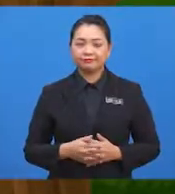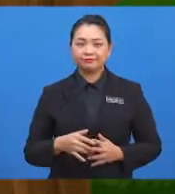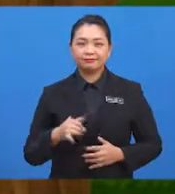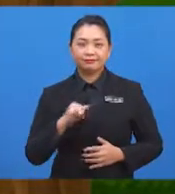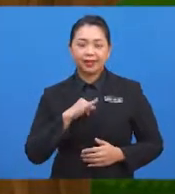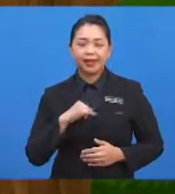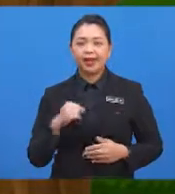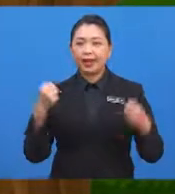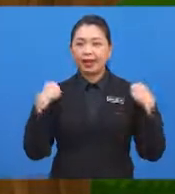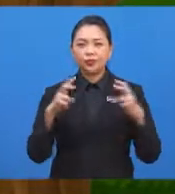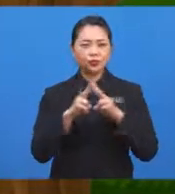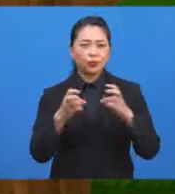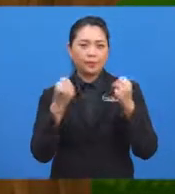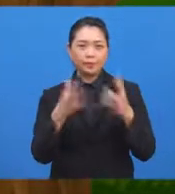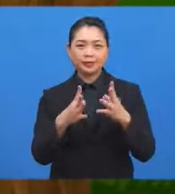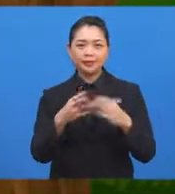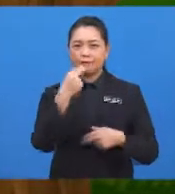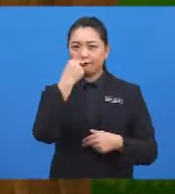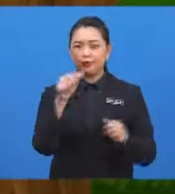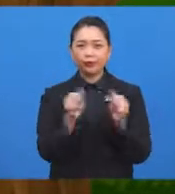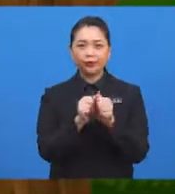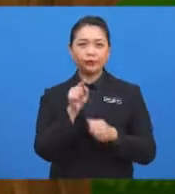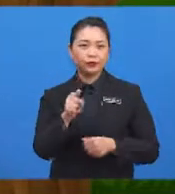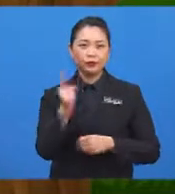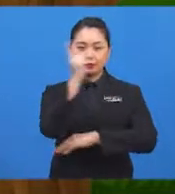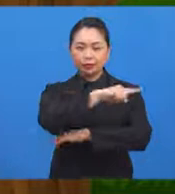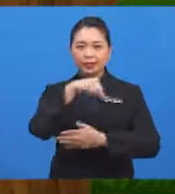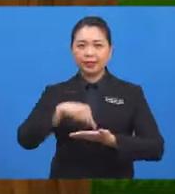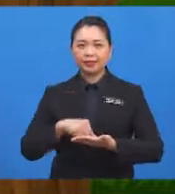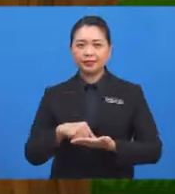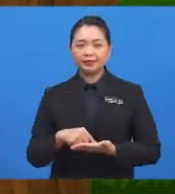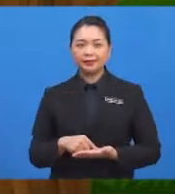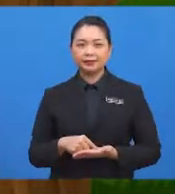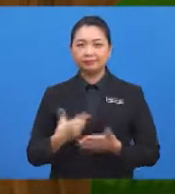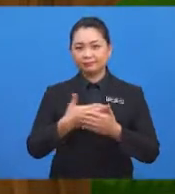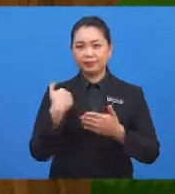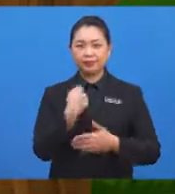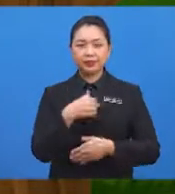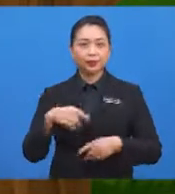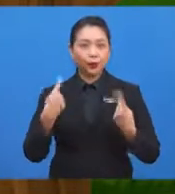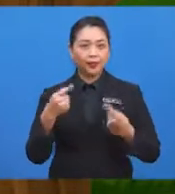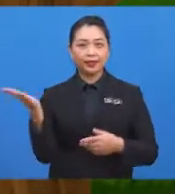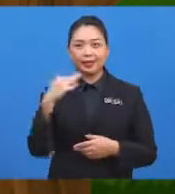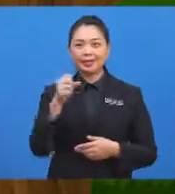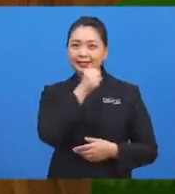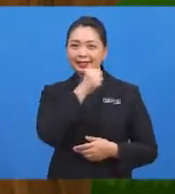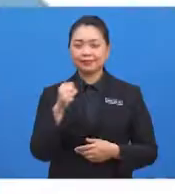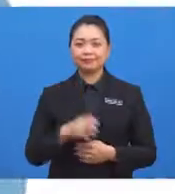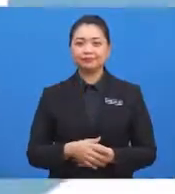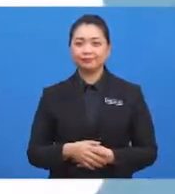I had so much fun with you guys today, but before we go, let's sing the song again.